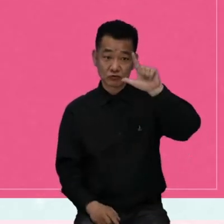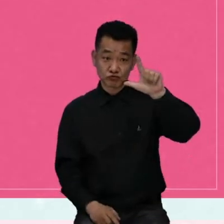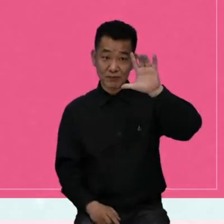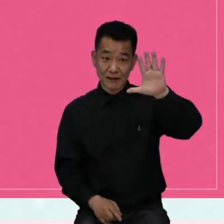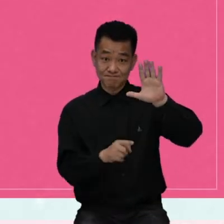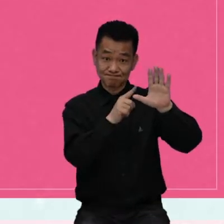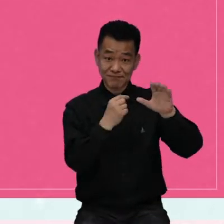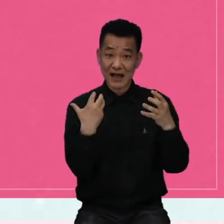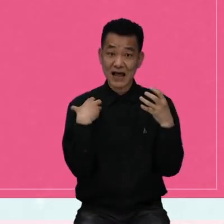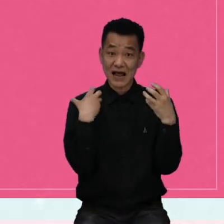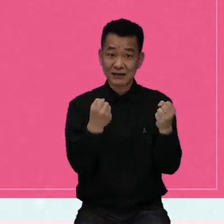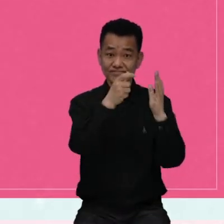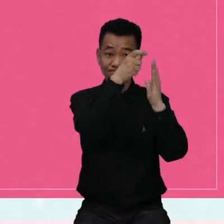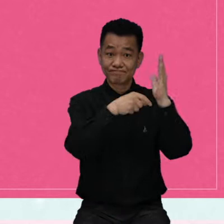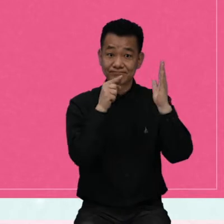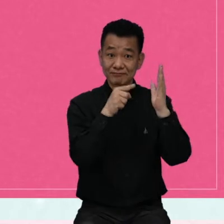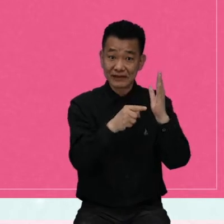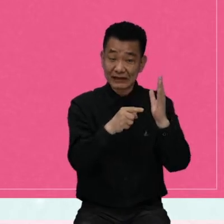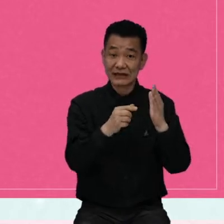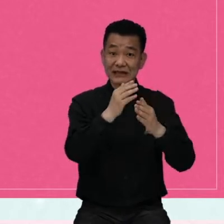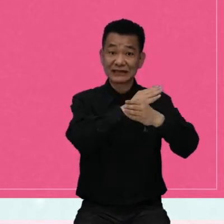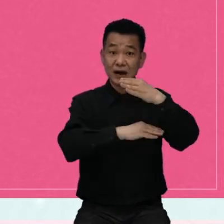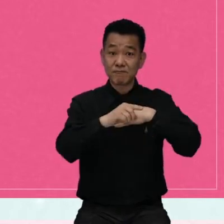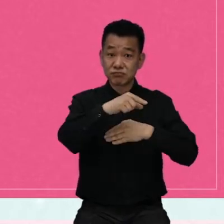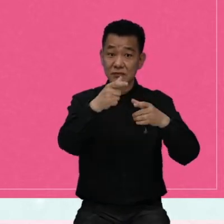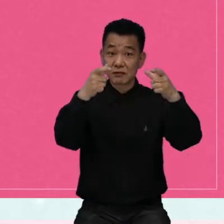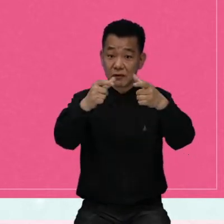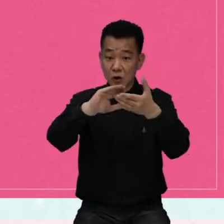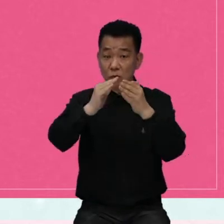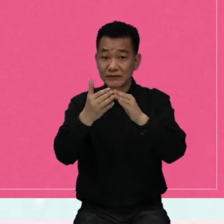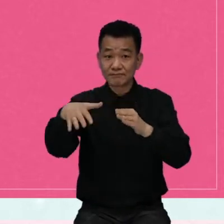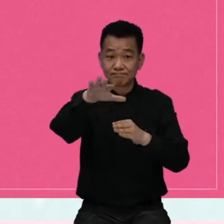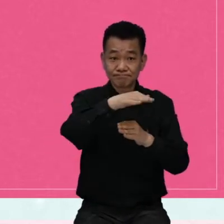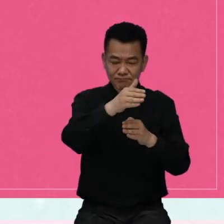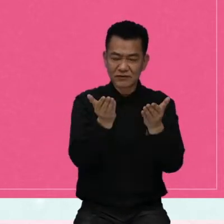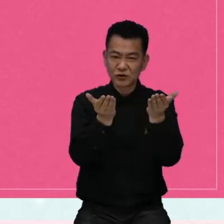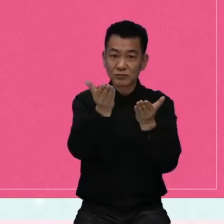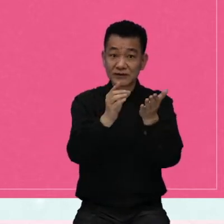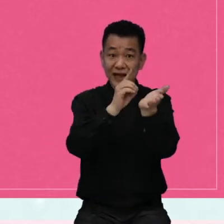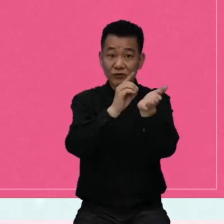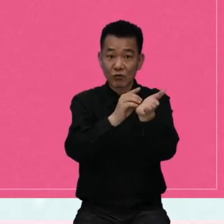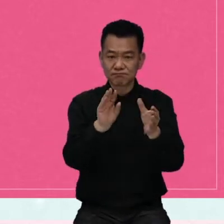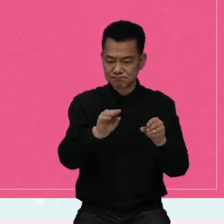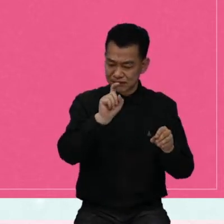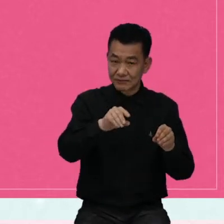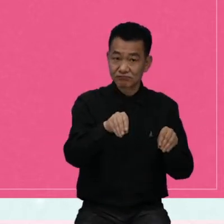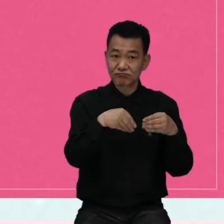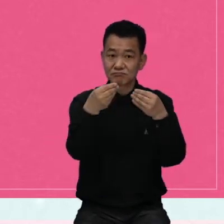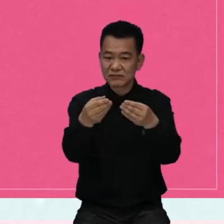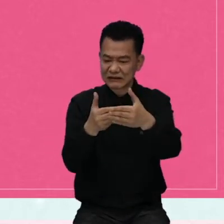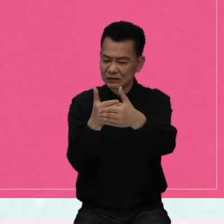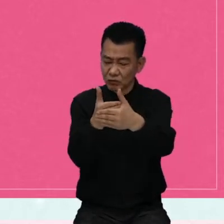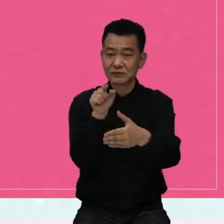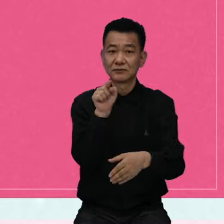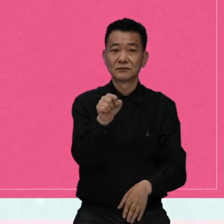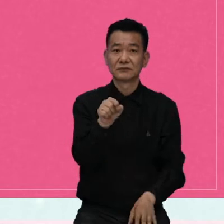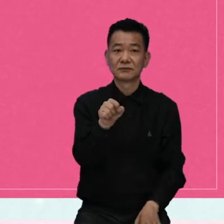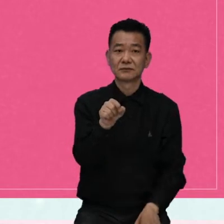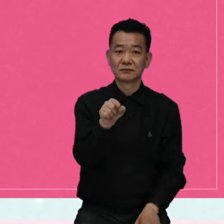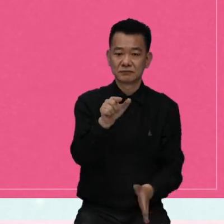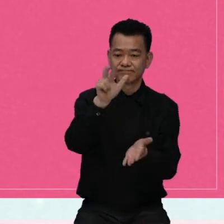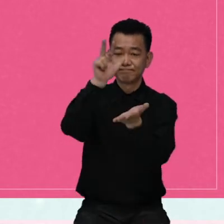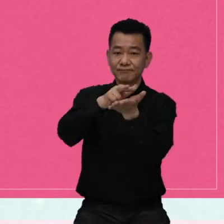The answer is C. Article 25, Health, states that health services shall be provided as close